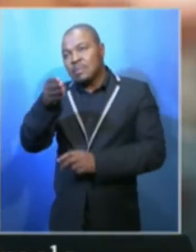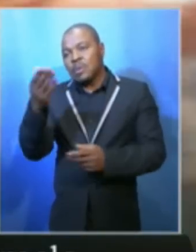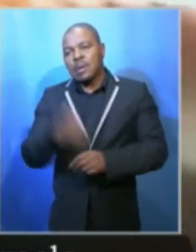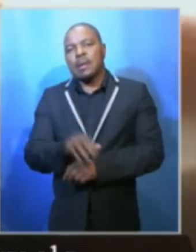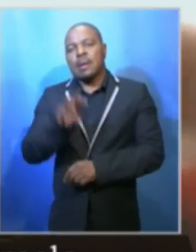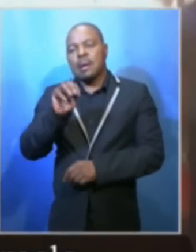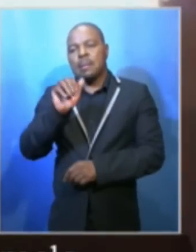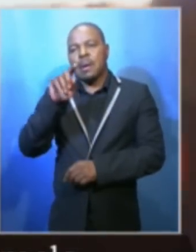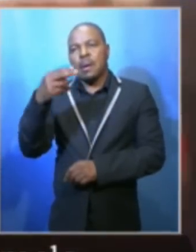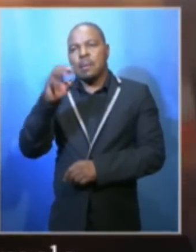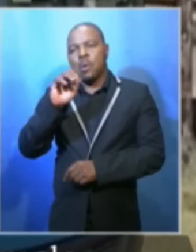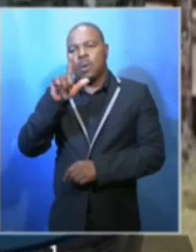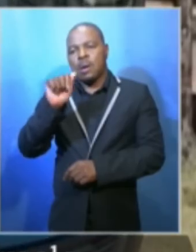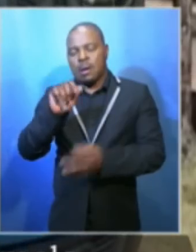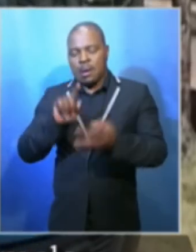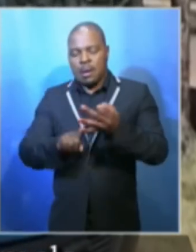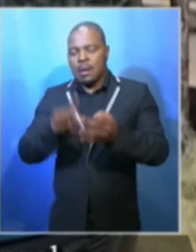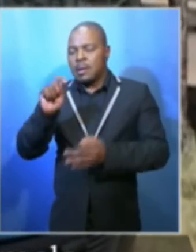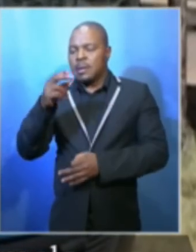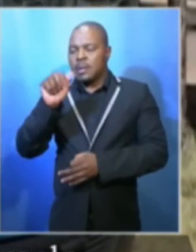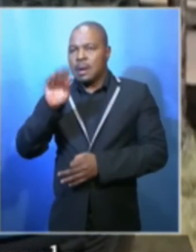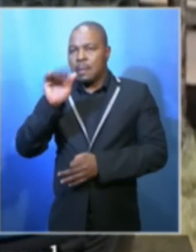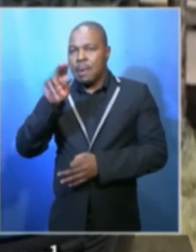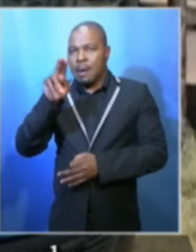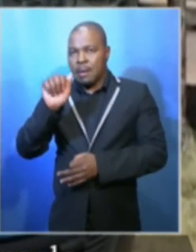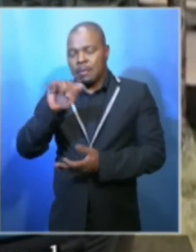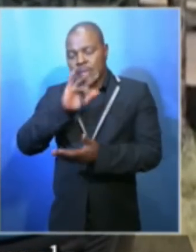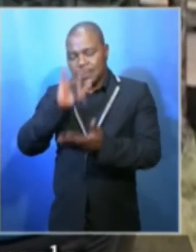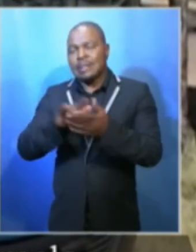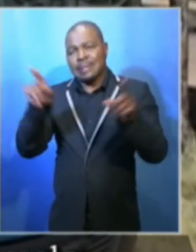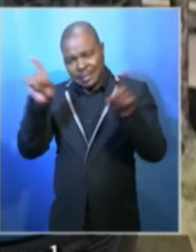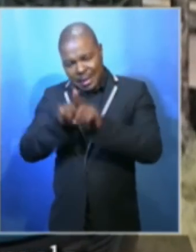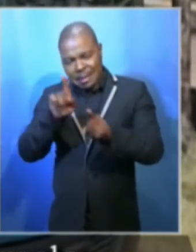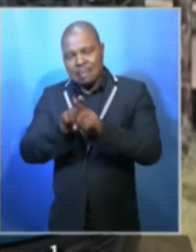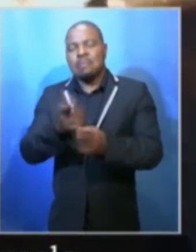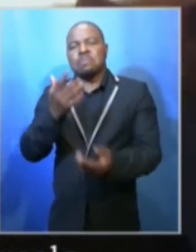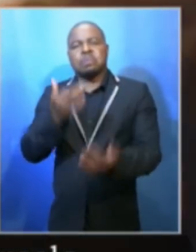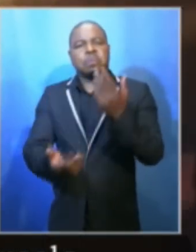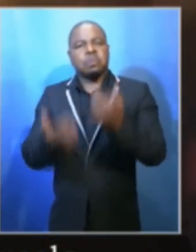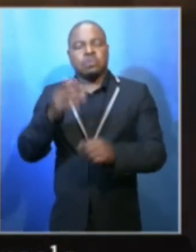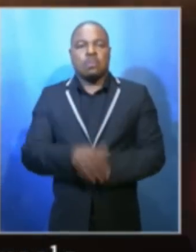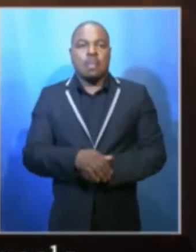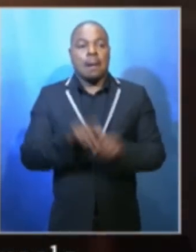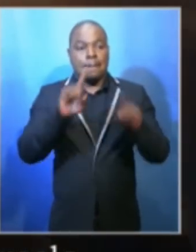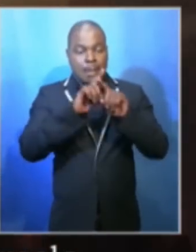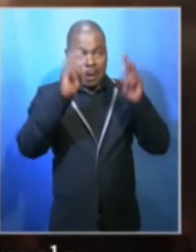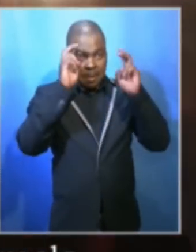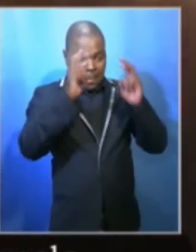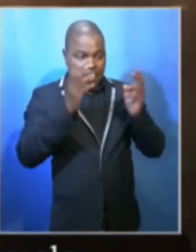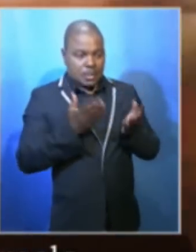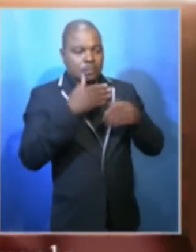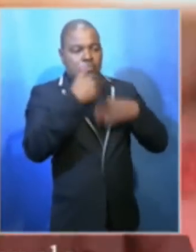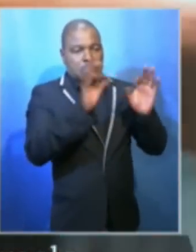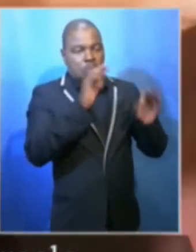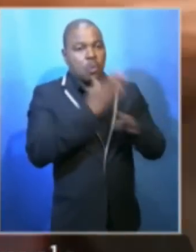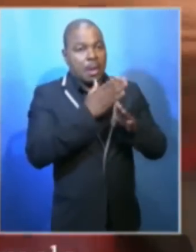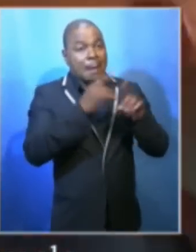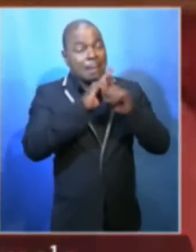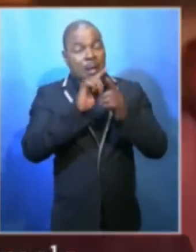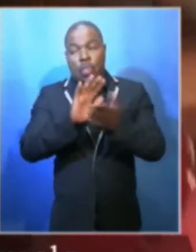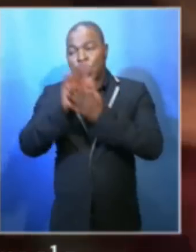kwa Seabuswa le fa gone ditirelo tsa dibese di tsweletse ditshenyegelo le dikgolo. You count